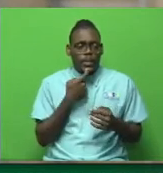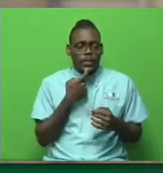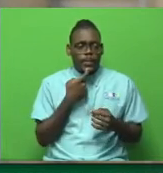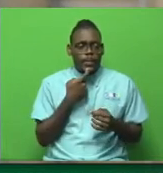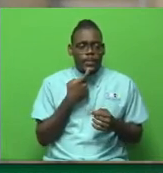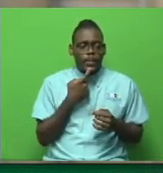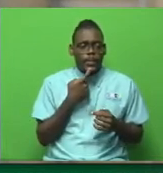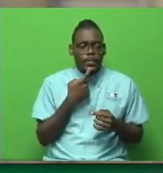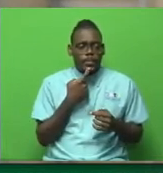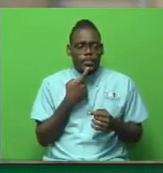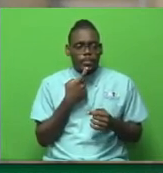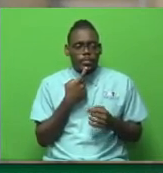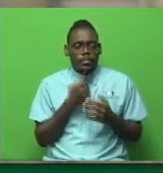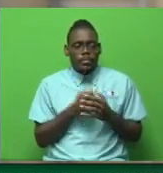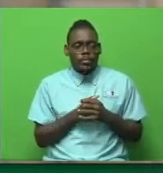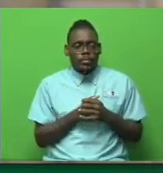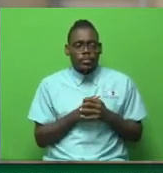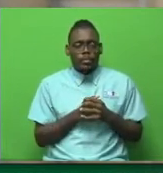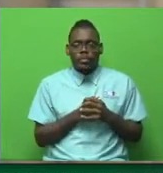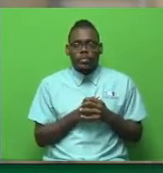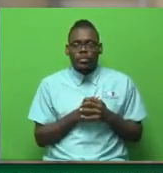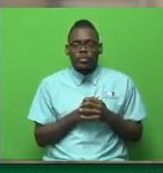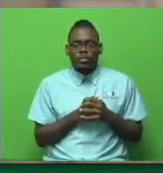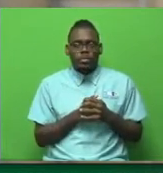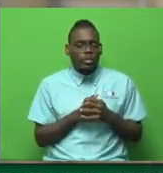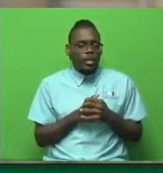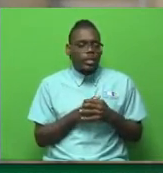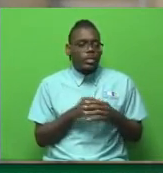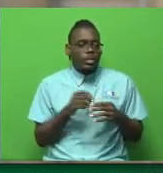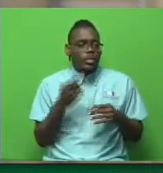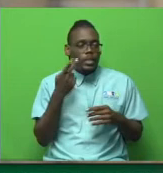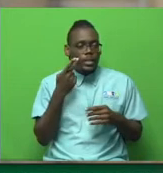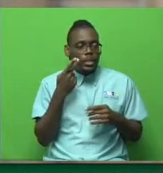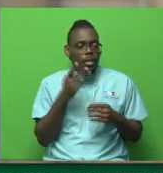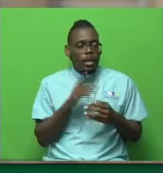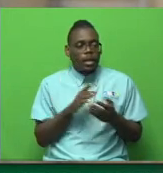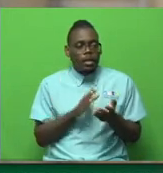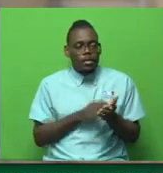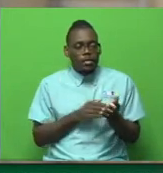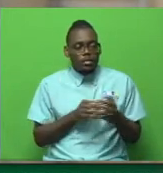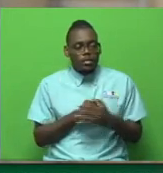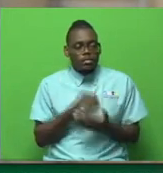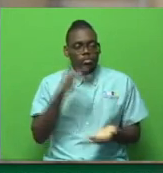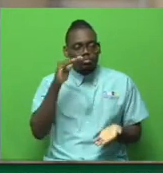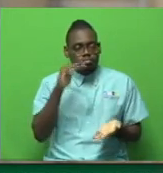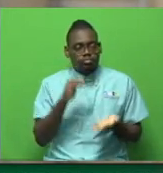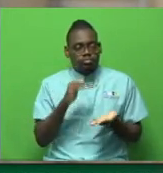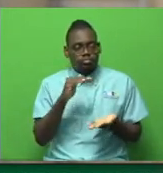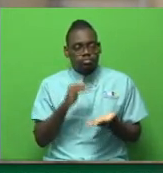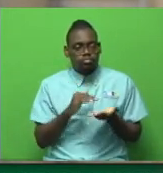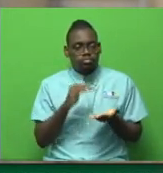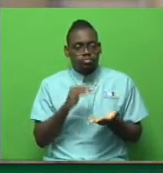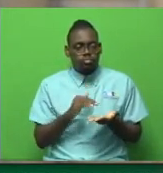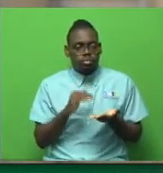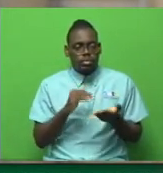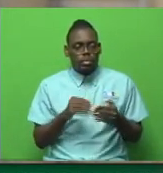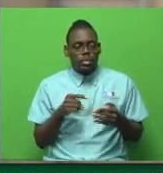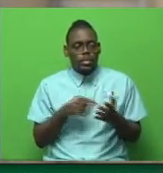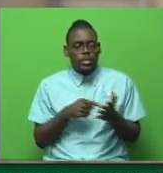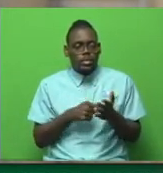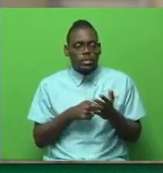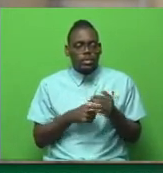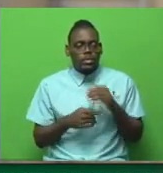demanded a dreaded devaluation of our currency and a dramatic slashing of our Public Service Workforce